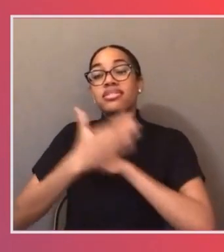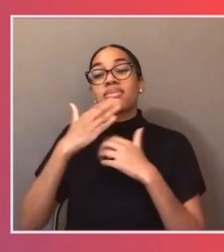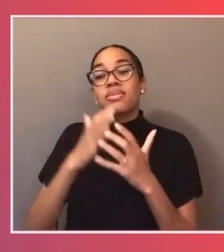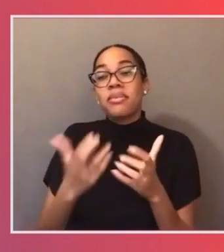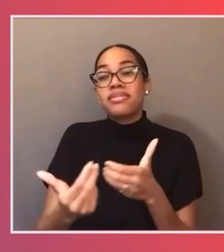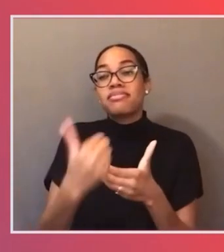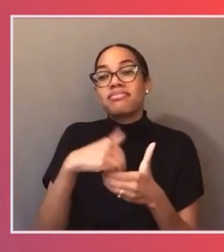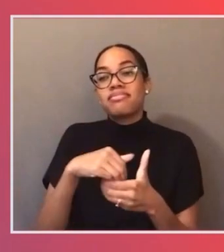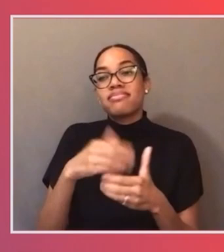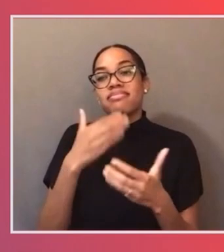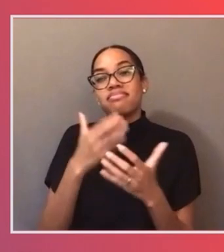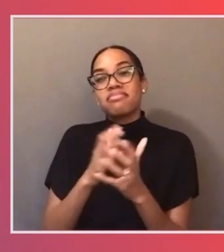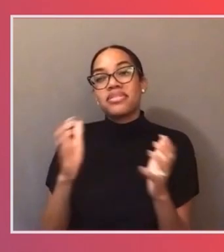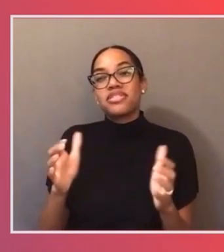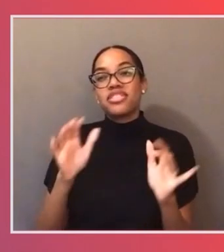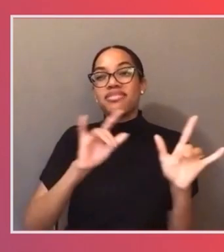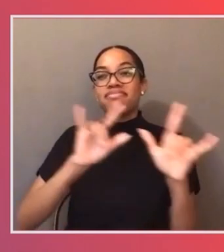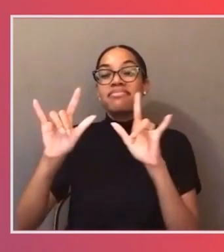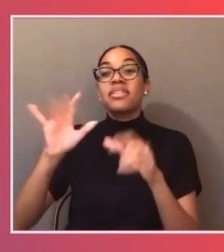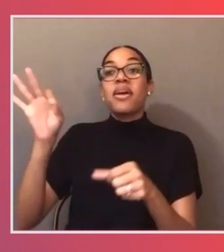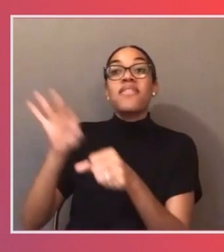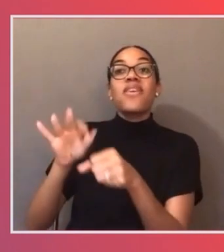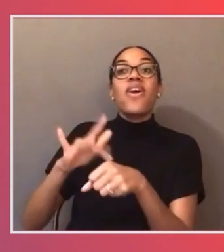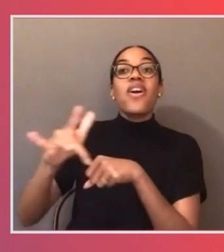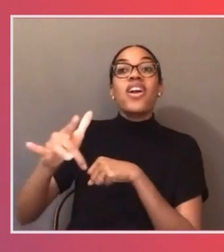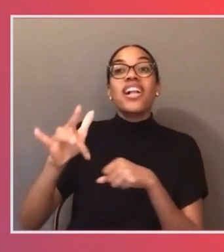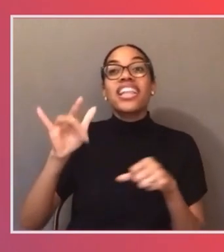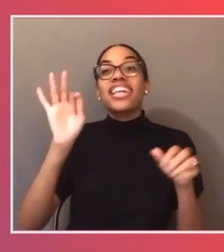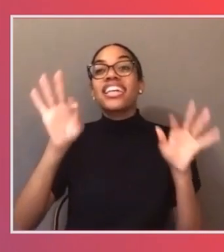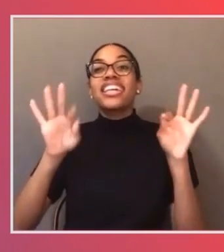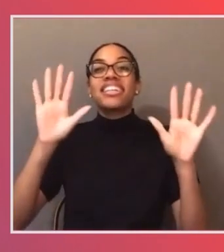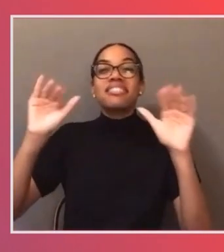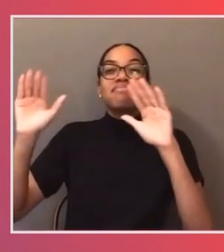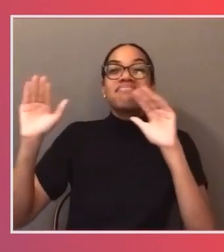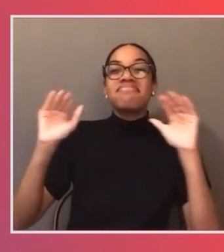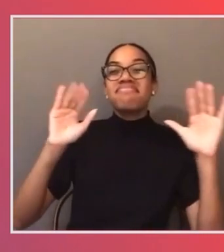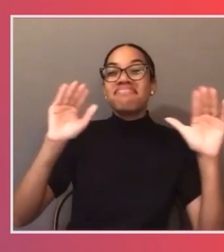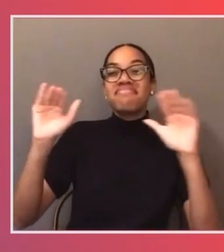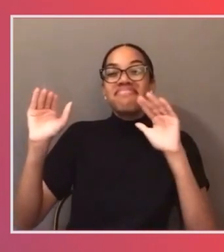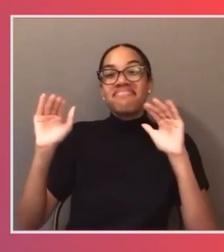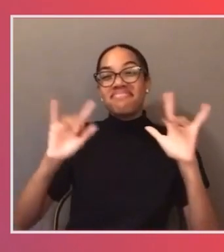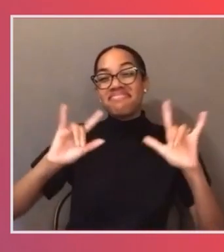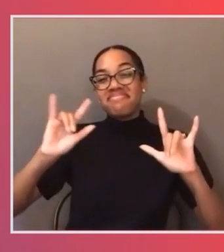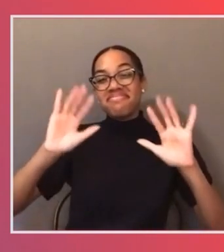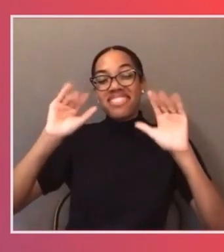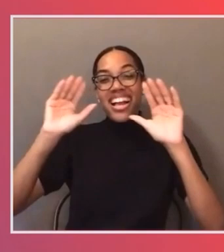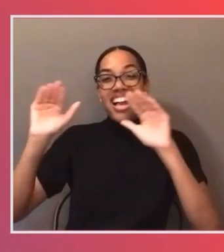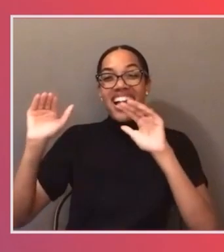guys. Bye, everybody. Vote early. Thank you. Vote Thank early. you. Thank you.